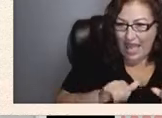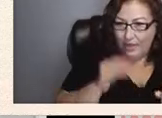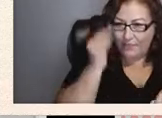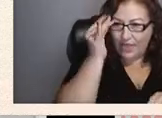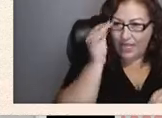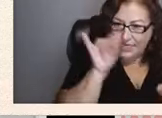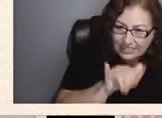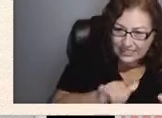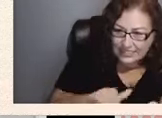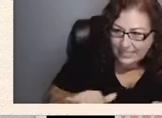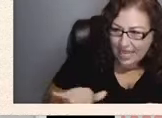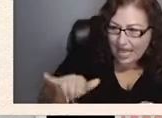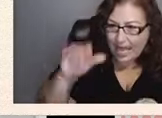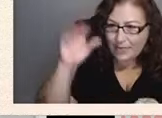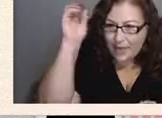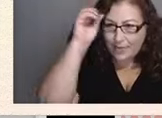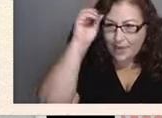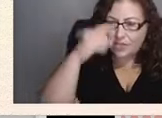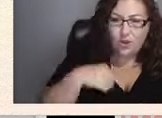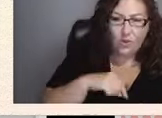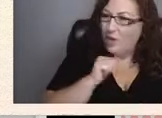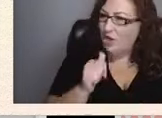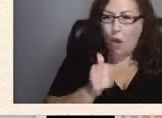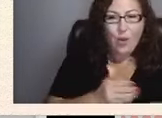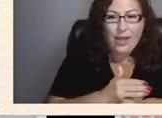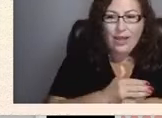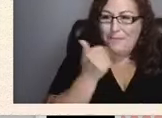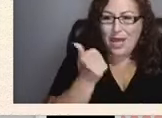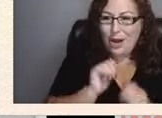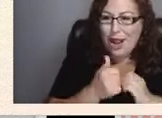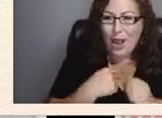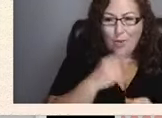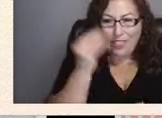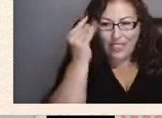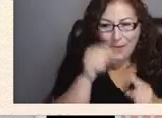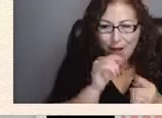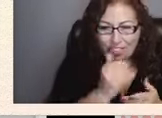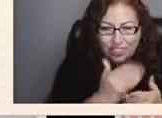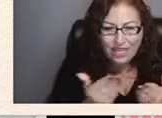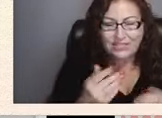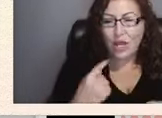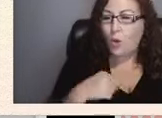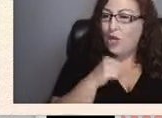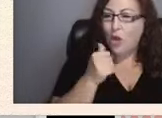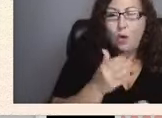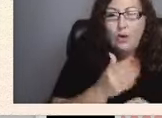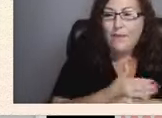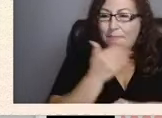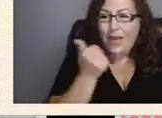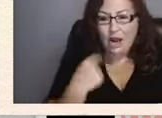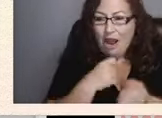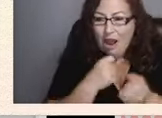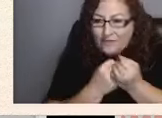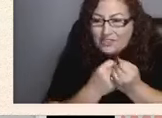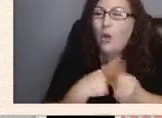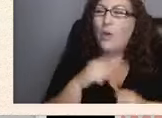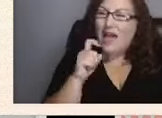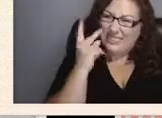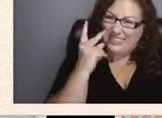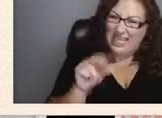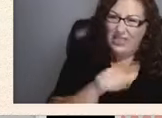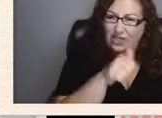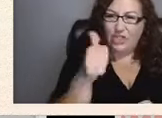don't get better. We don't get better at how we think about things. We don't get better in our advocacy. We have to see that there's another side.